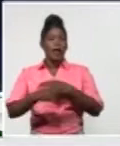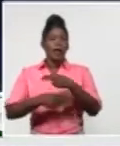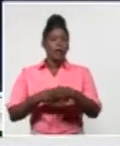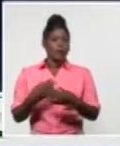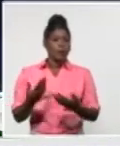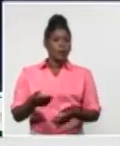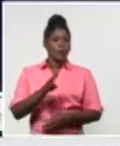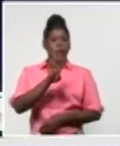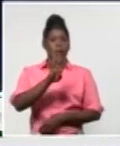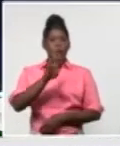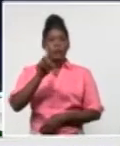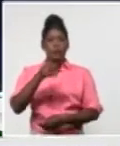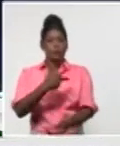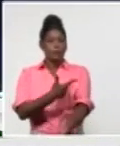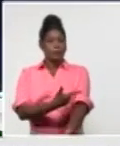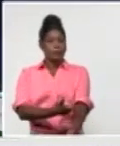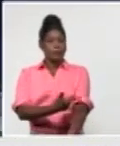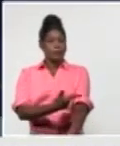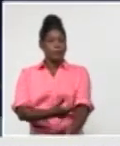41 samples.